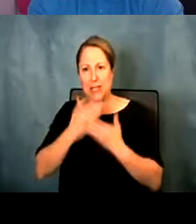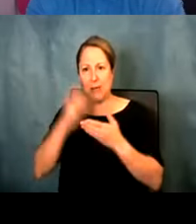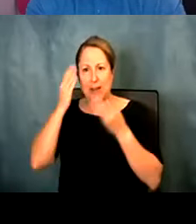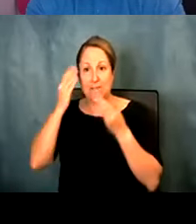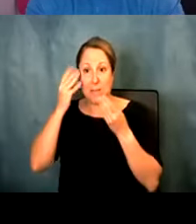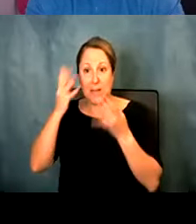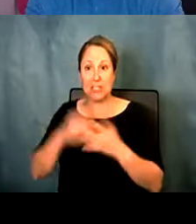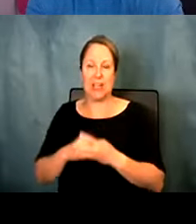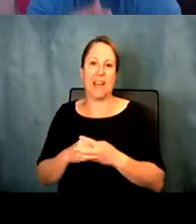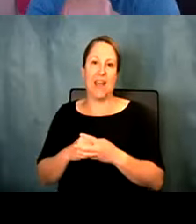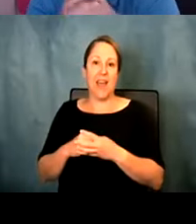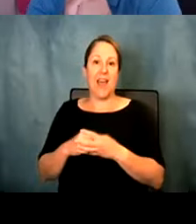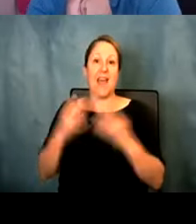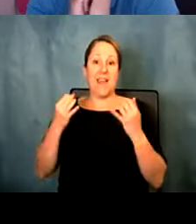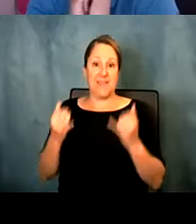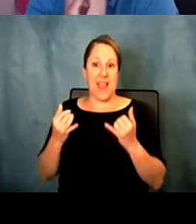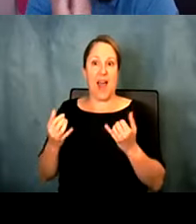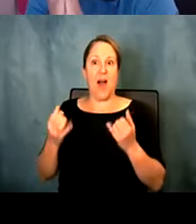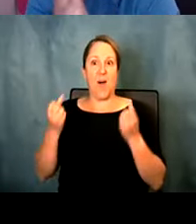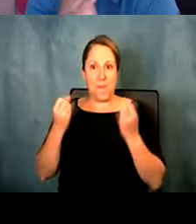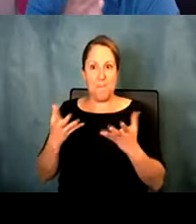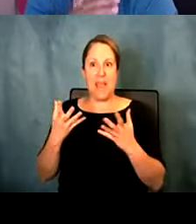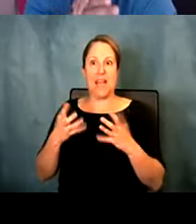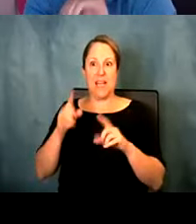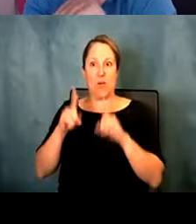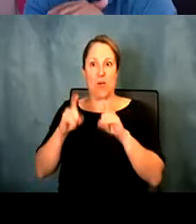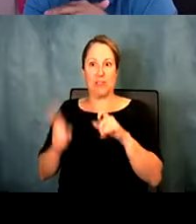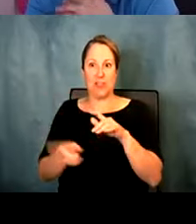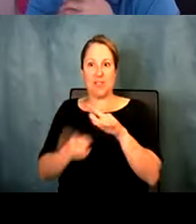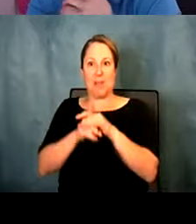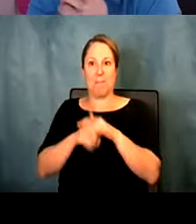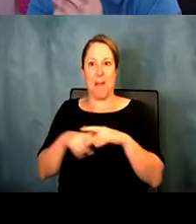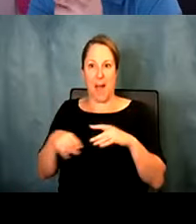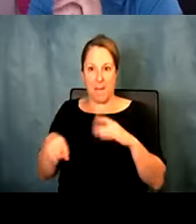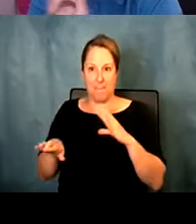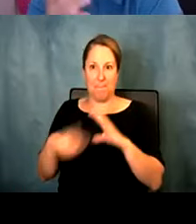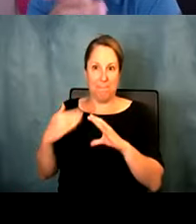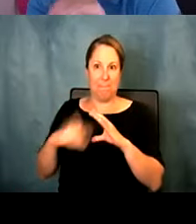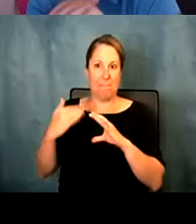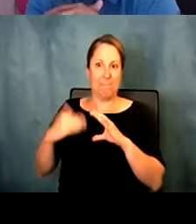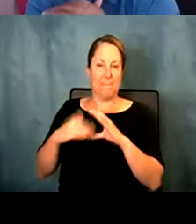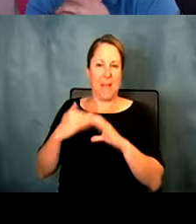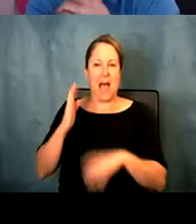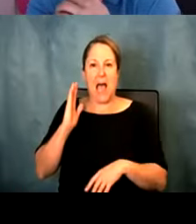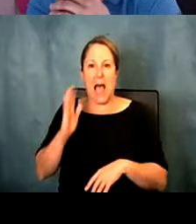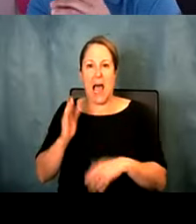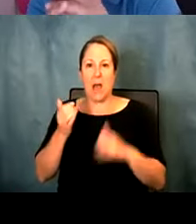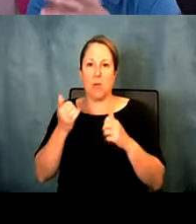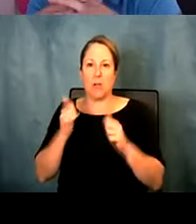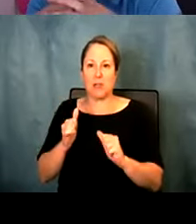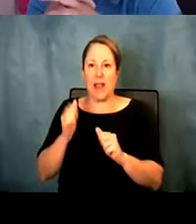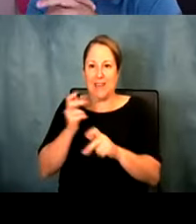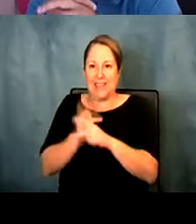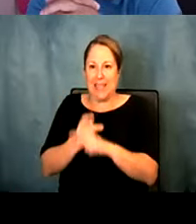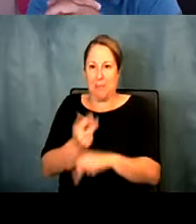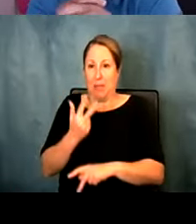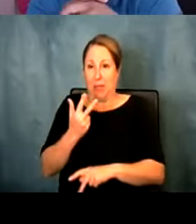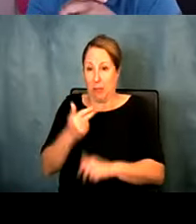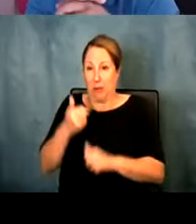know we're starting to get a lot of questions in the chat. So I'm going to try and keep these to 3 per session, but there will